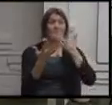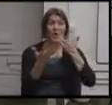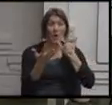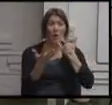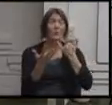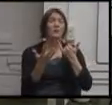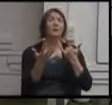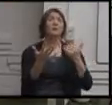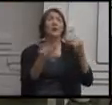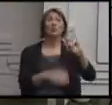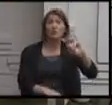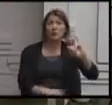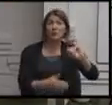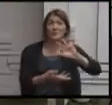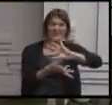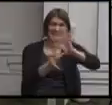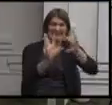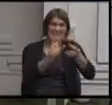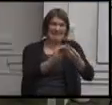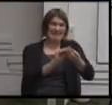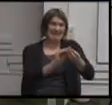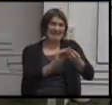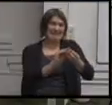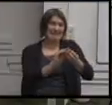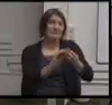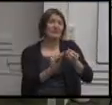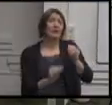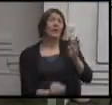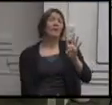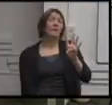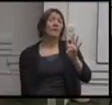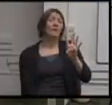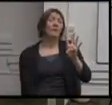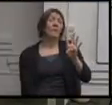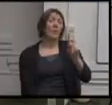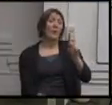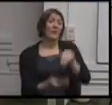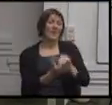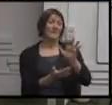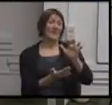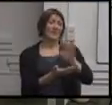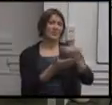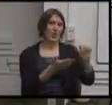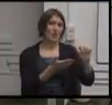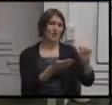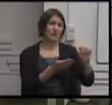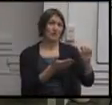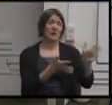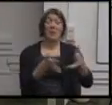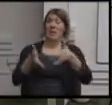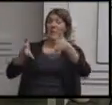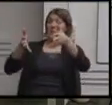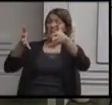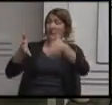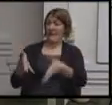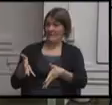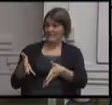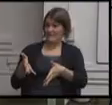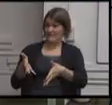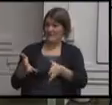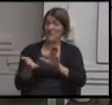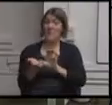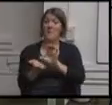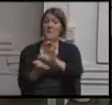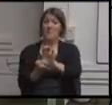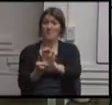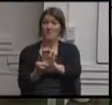our insurance comes out to about $41,500 of the $78,000 that we're asking for. The remainder of the budget request is going to